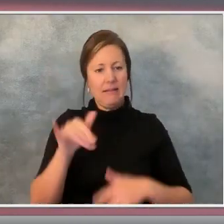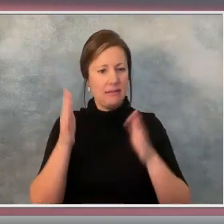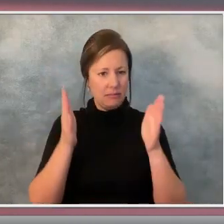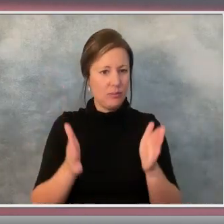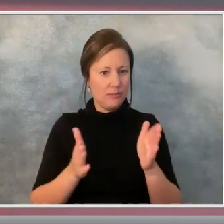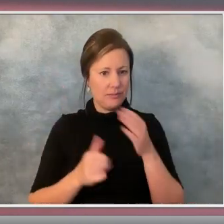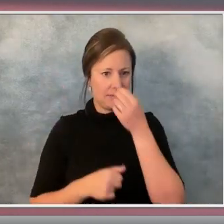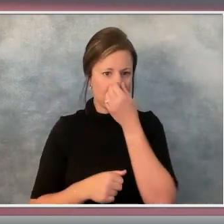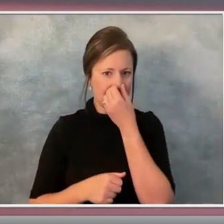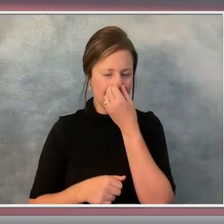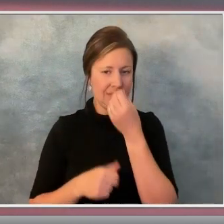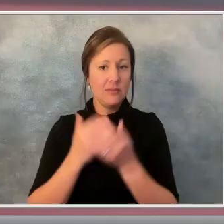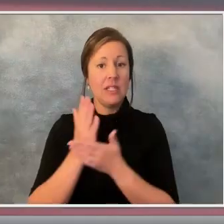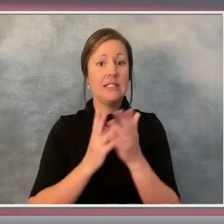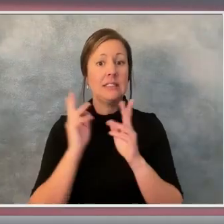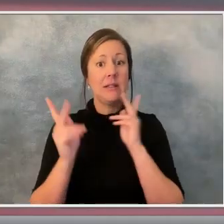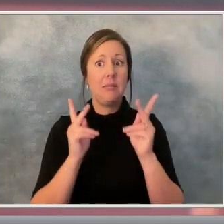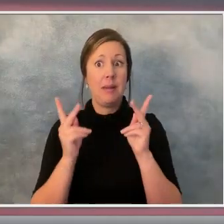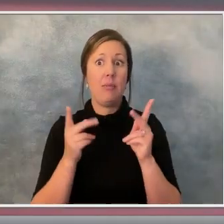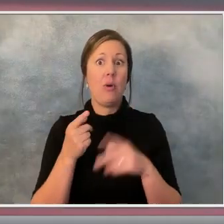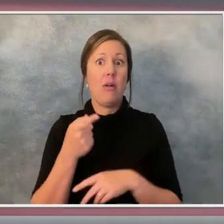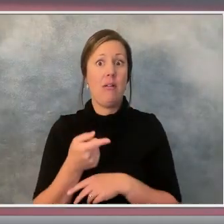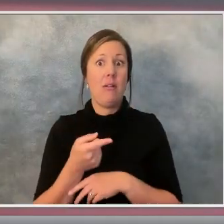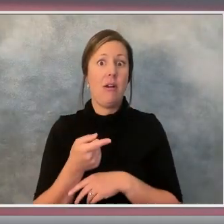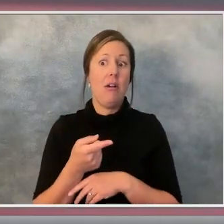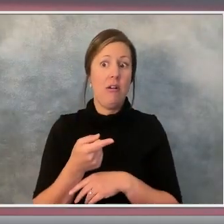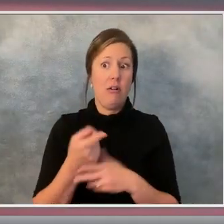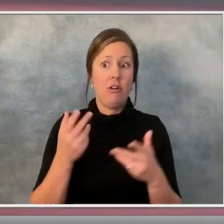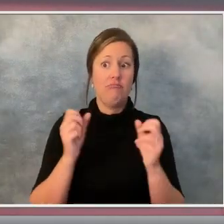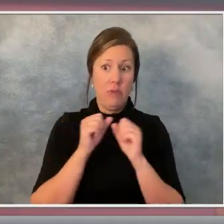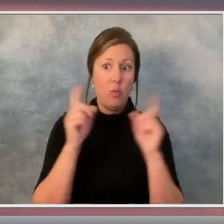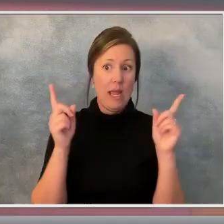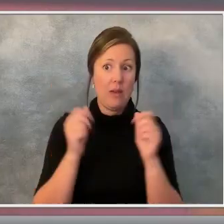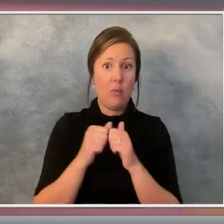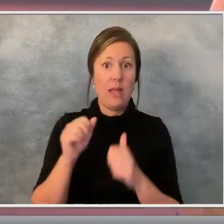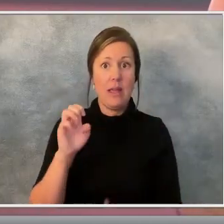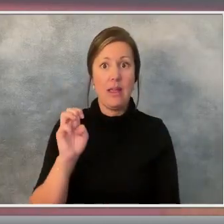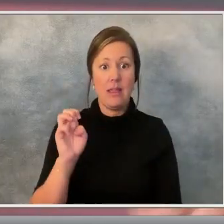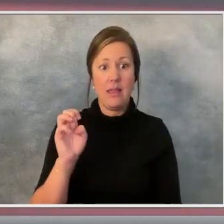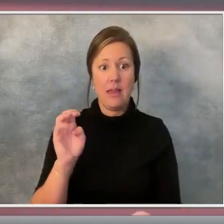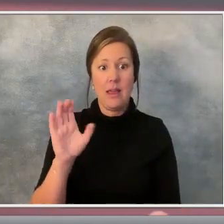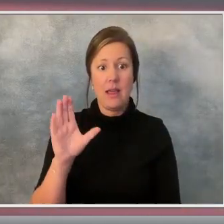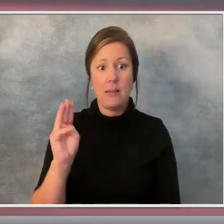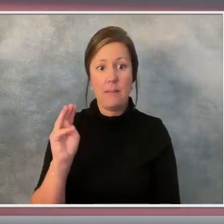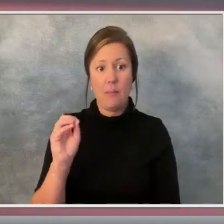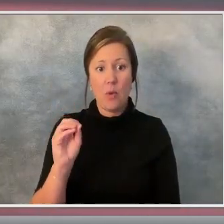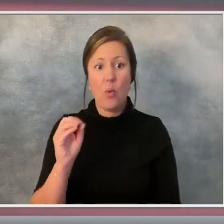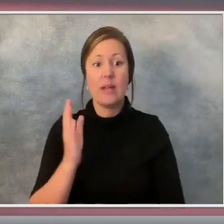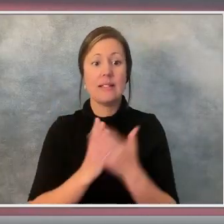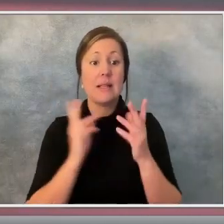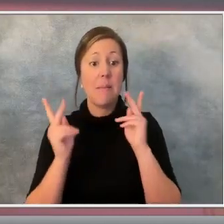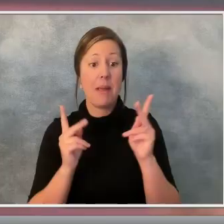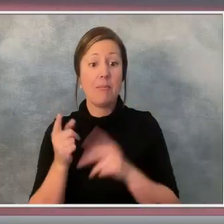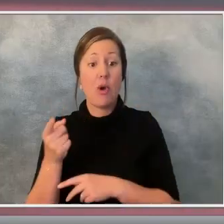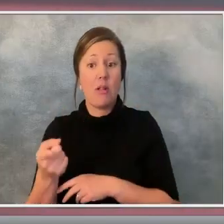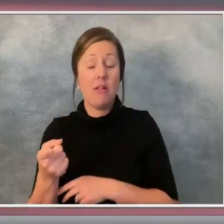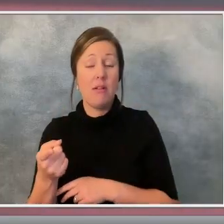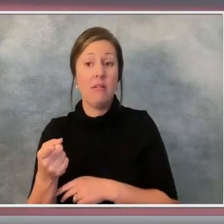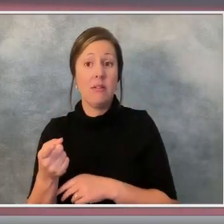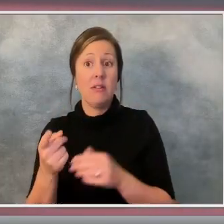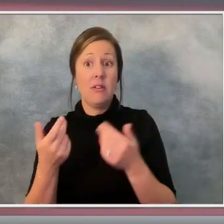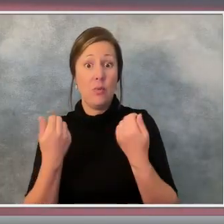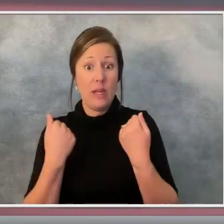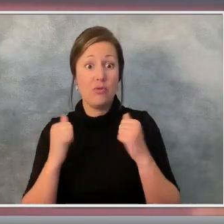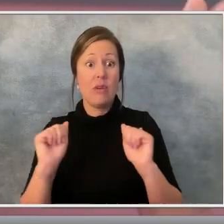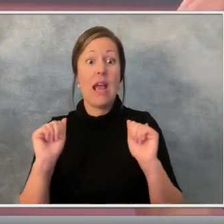people on peripheral ECMO that are extubated and awake. We have had people that are on peripheral ECMO that we actually try to ambulate. We